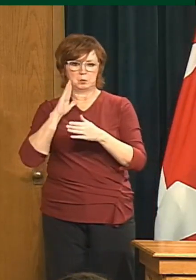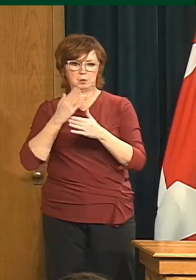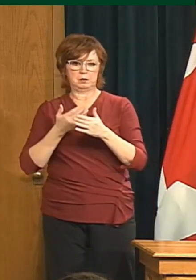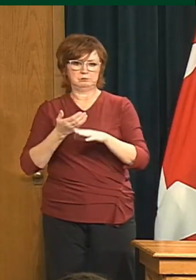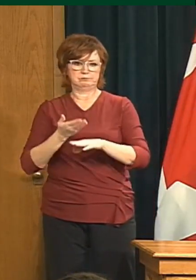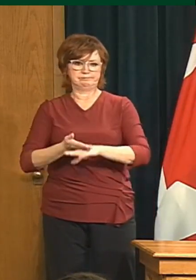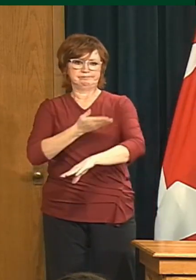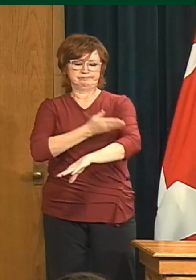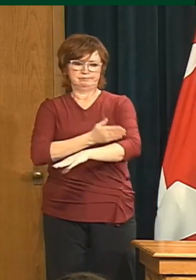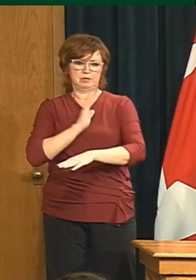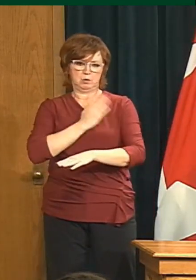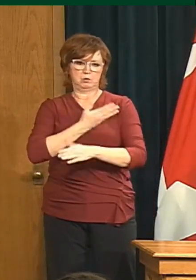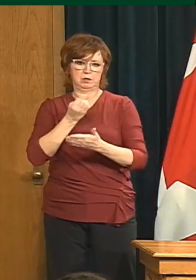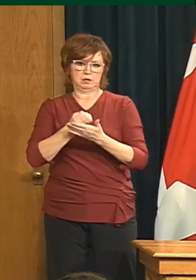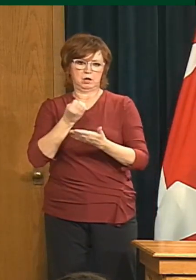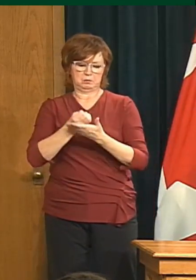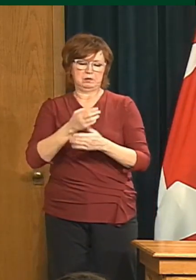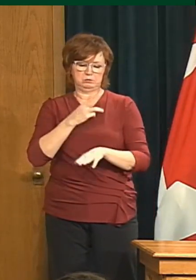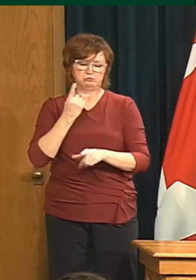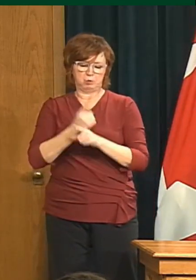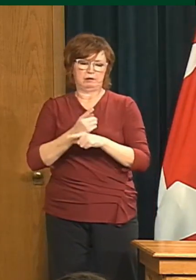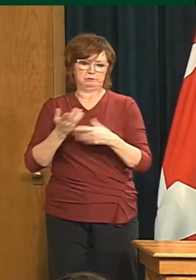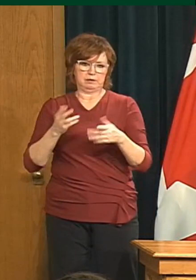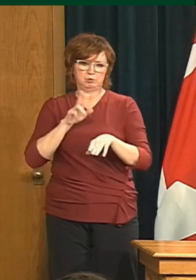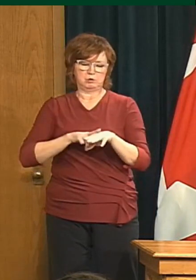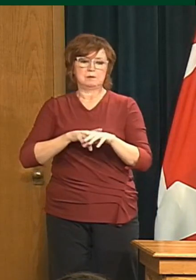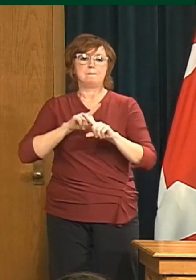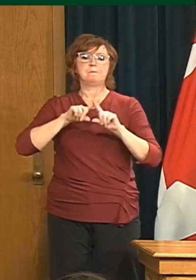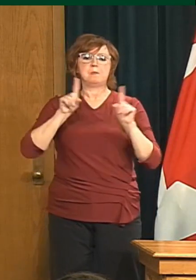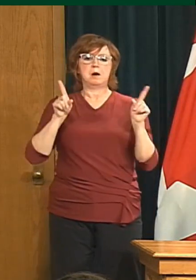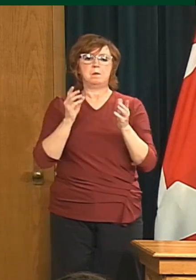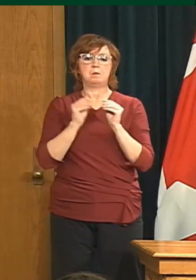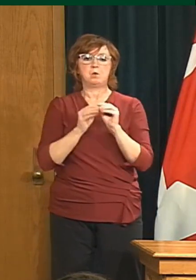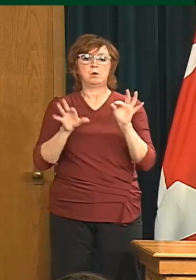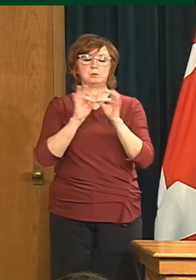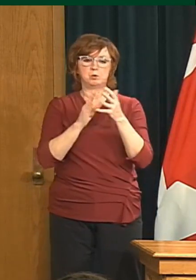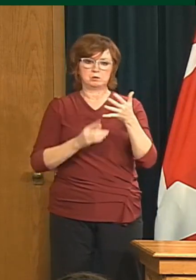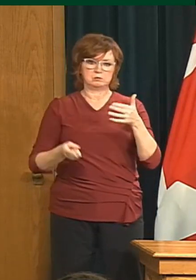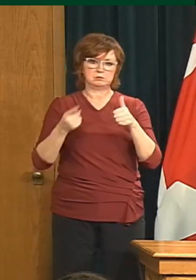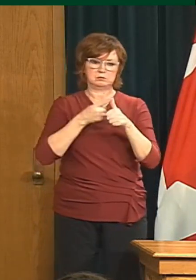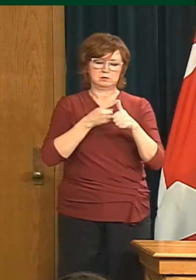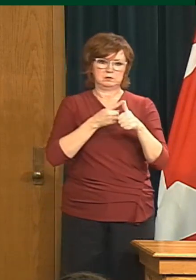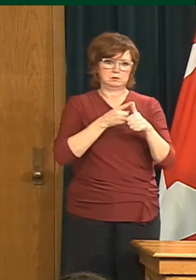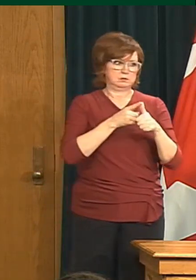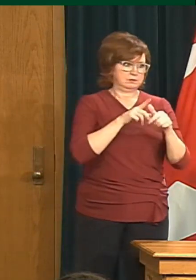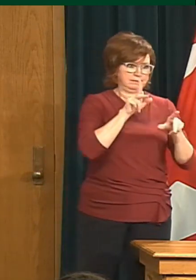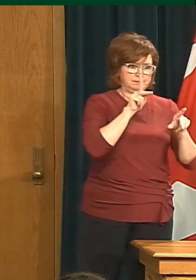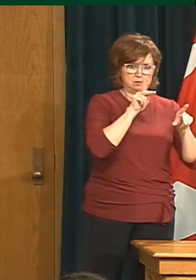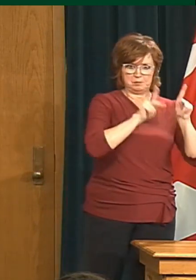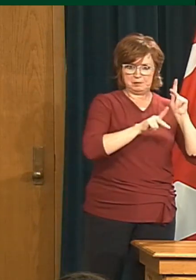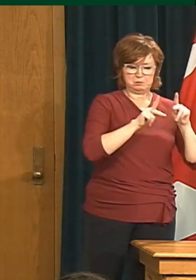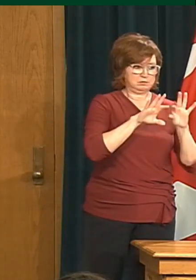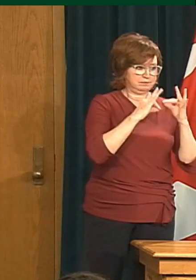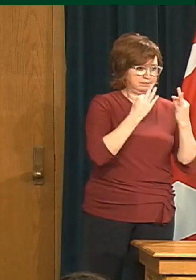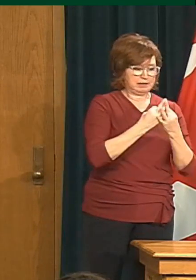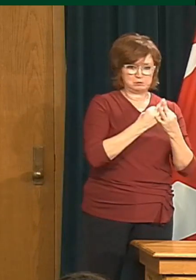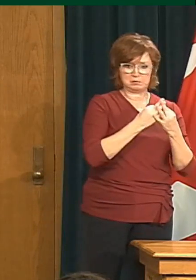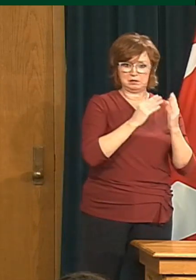of the province, but I would say the largest impact is to the general finances of family after family